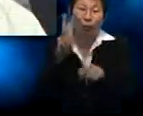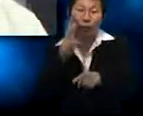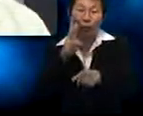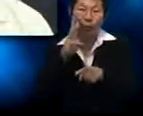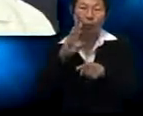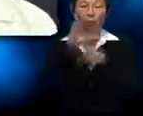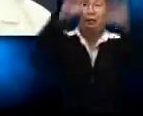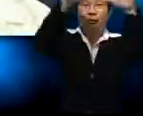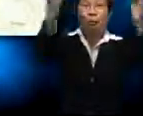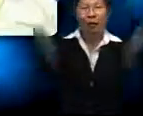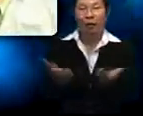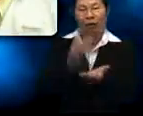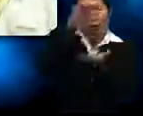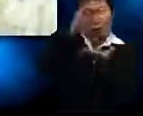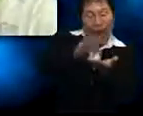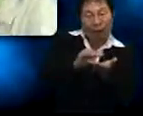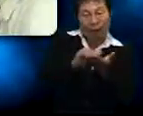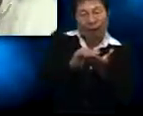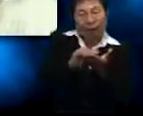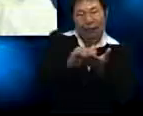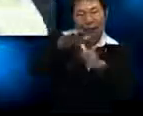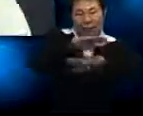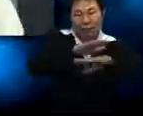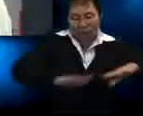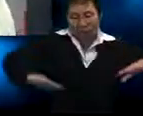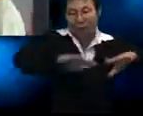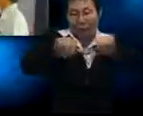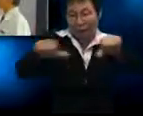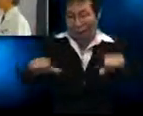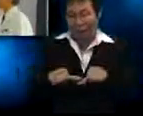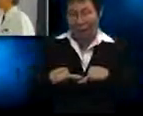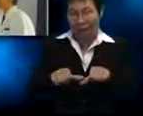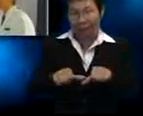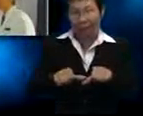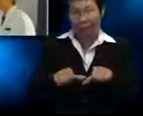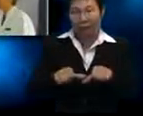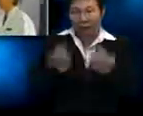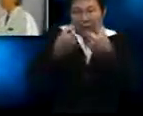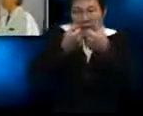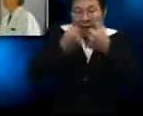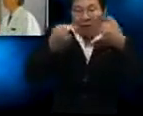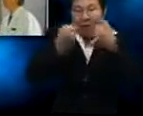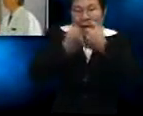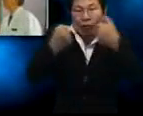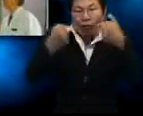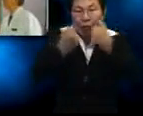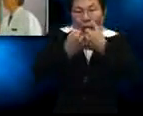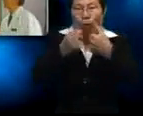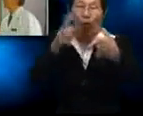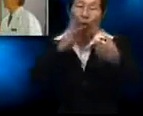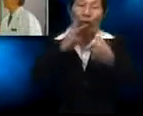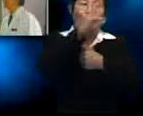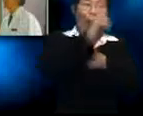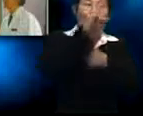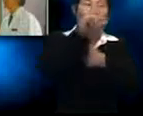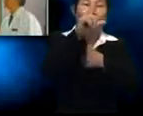sphere has a minimum surface area. So the attractive force between water